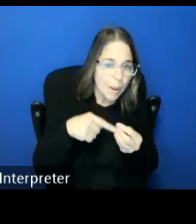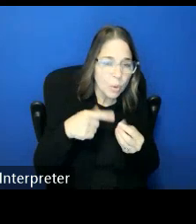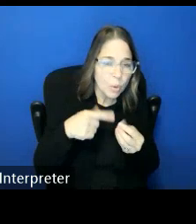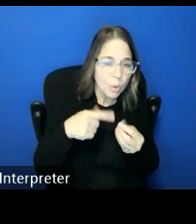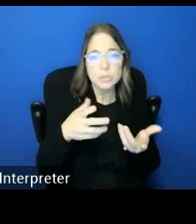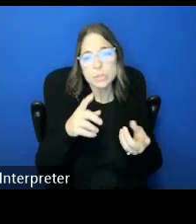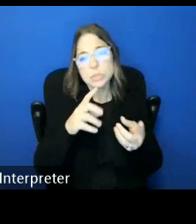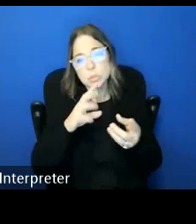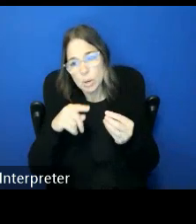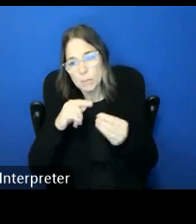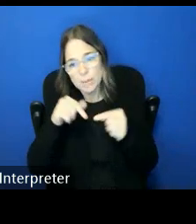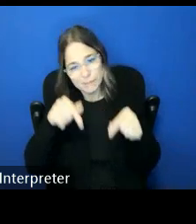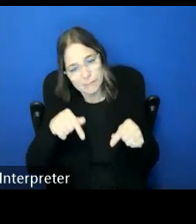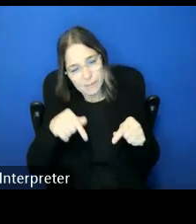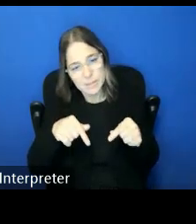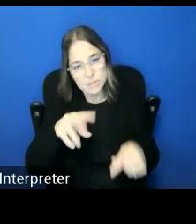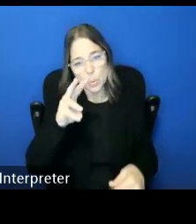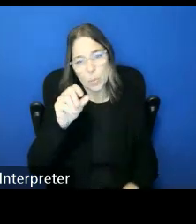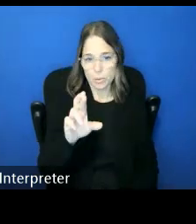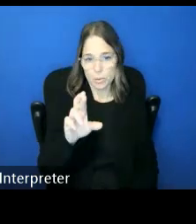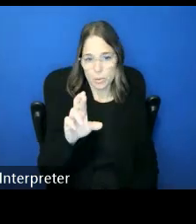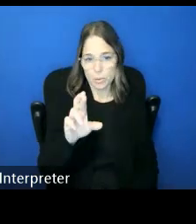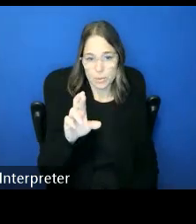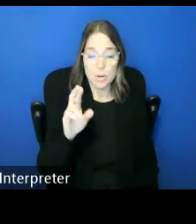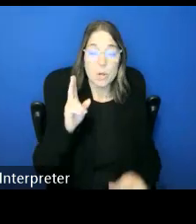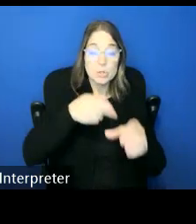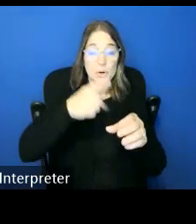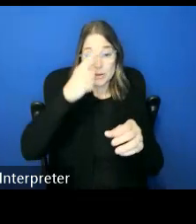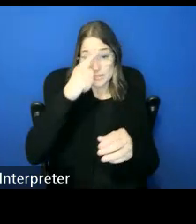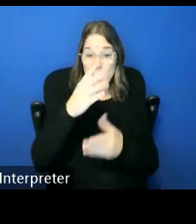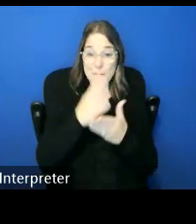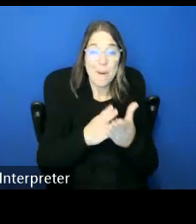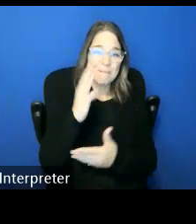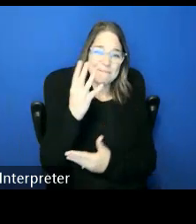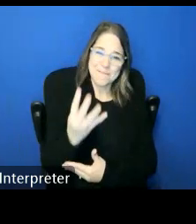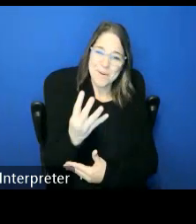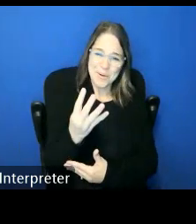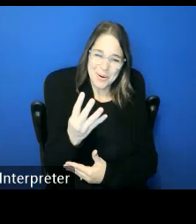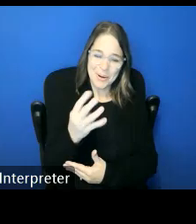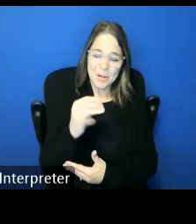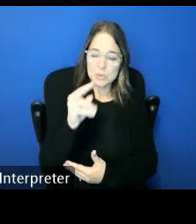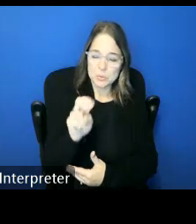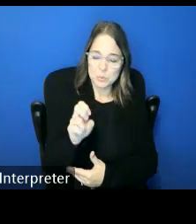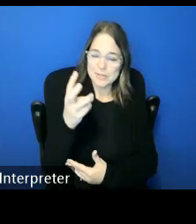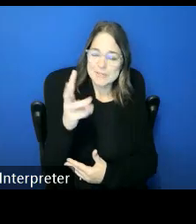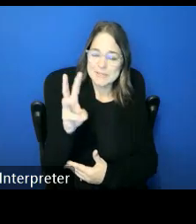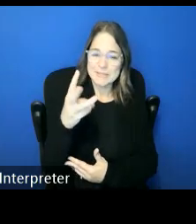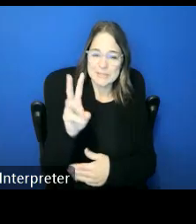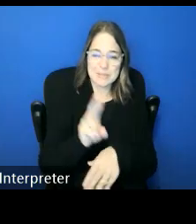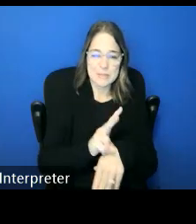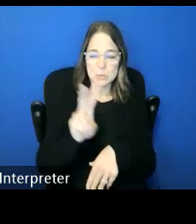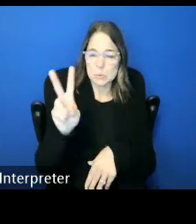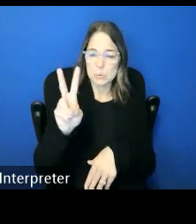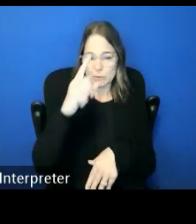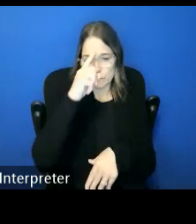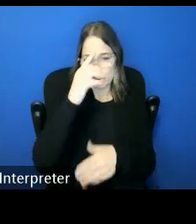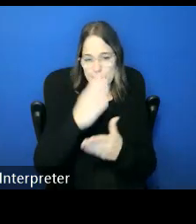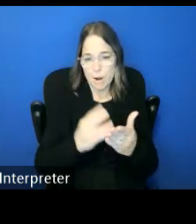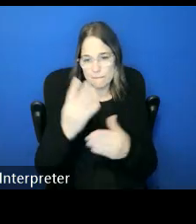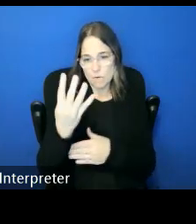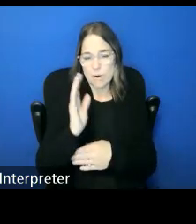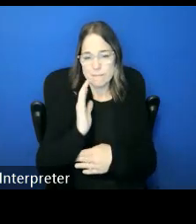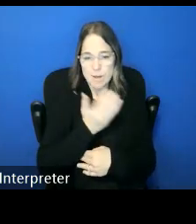webinar. And then join us for part 4. So join us on June 16th at 2 p.m. for part 4